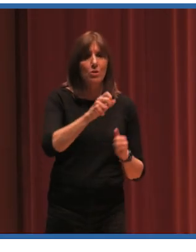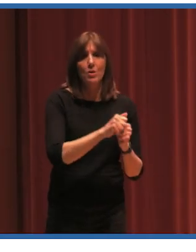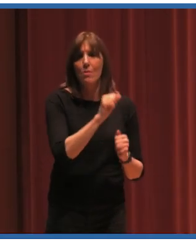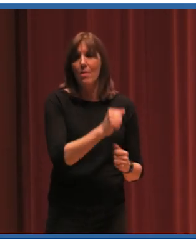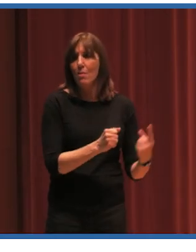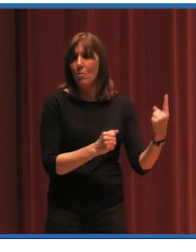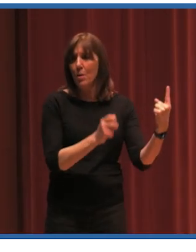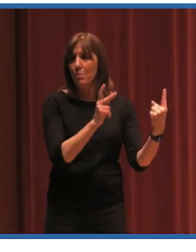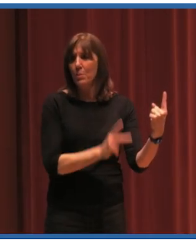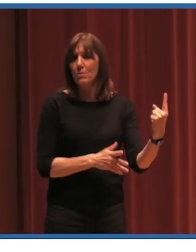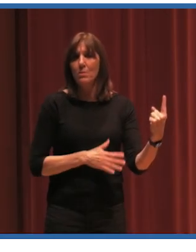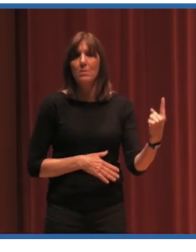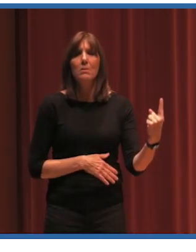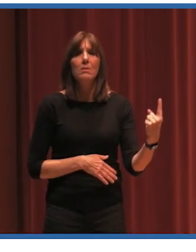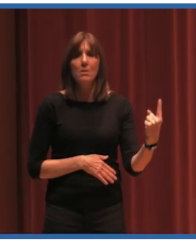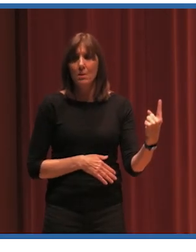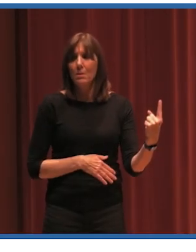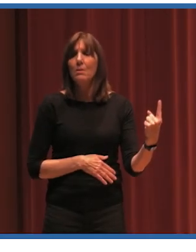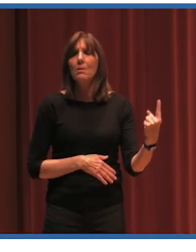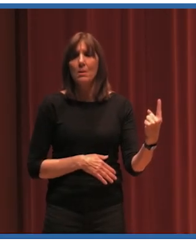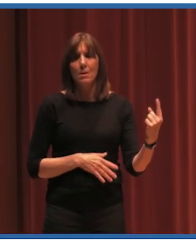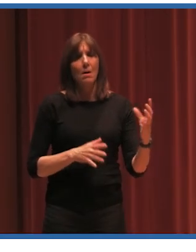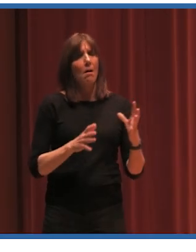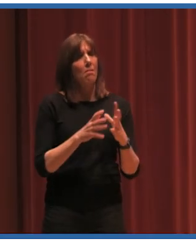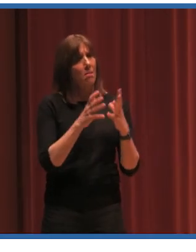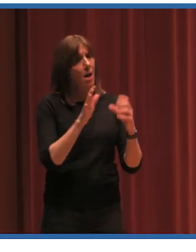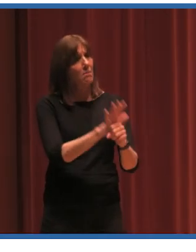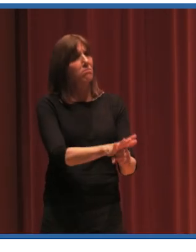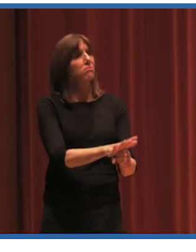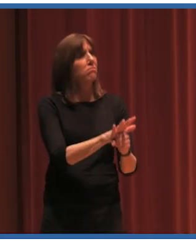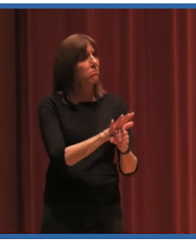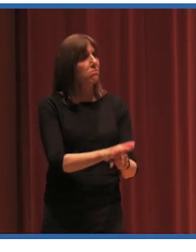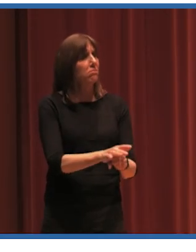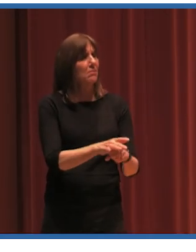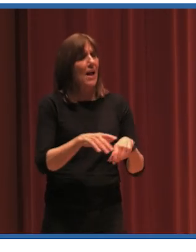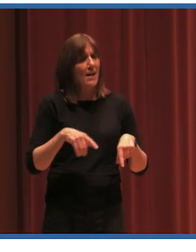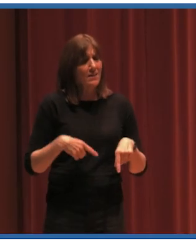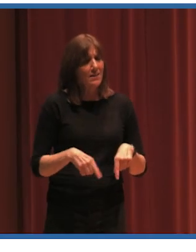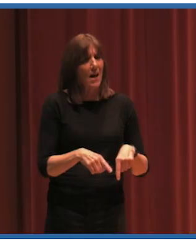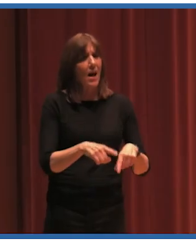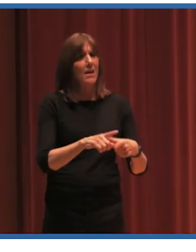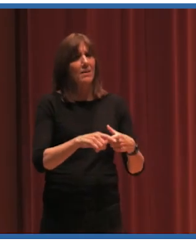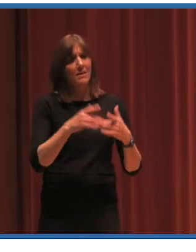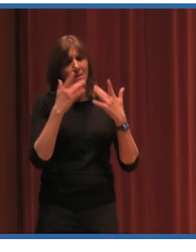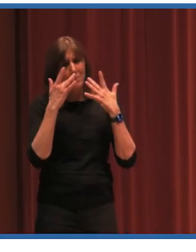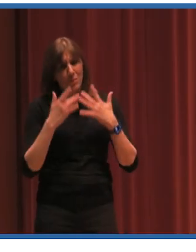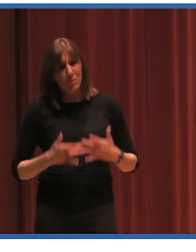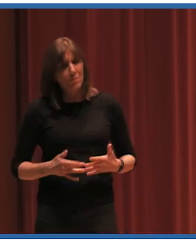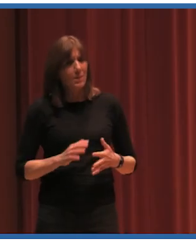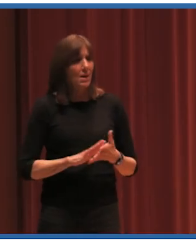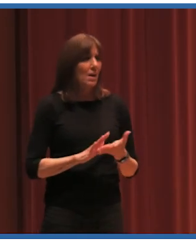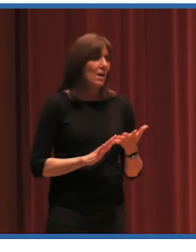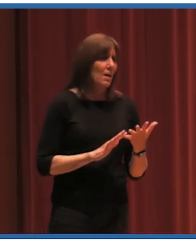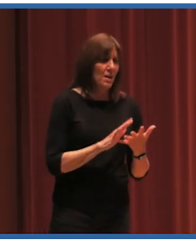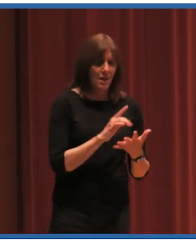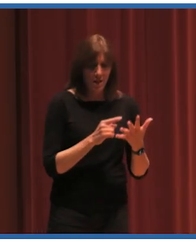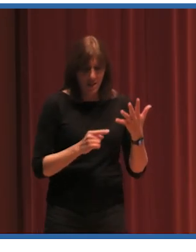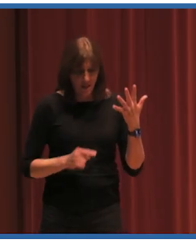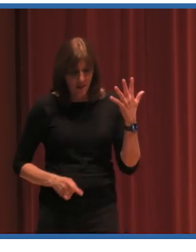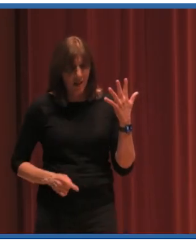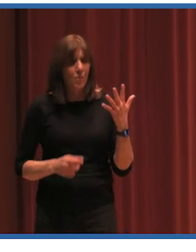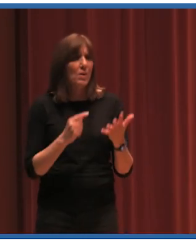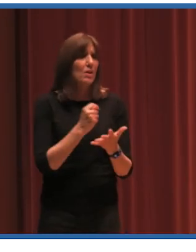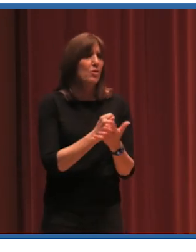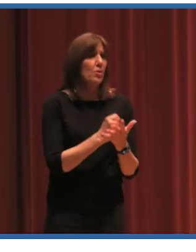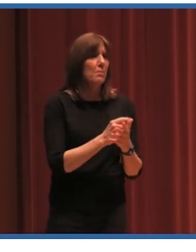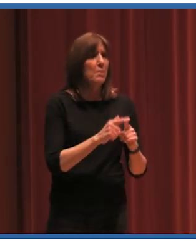are significant stress, anxiety, depression that happens not just with the individual going through cancer treatment, but with